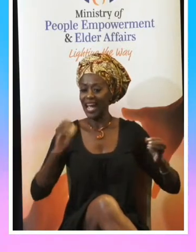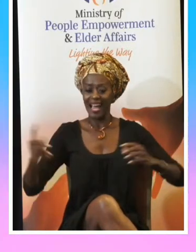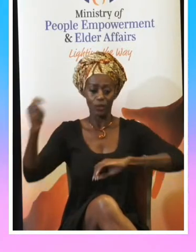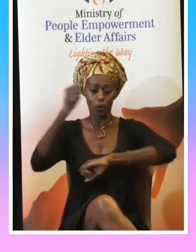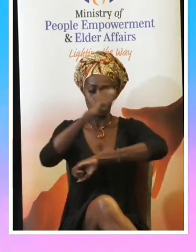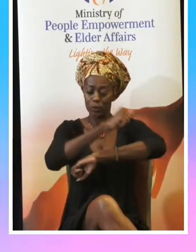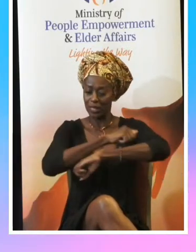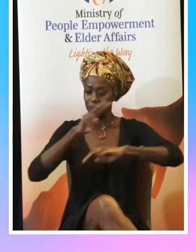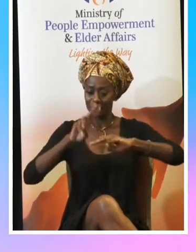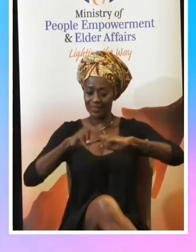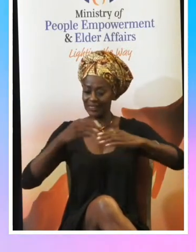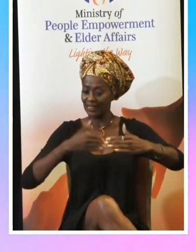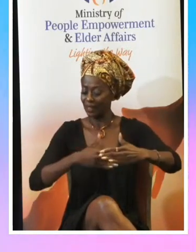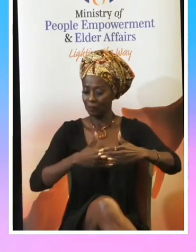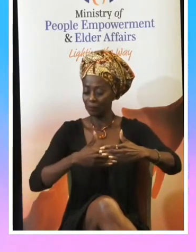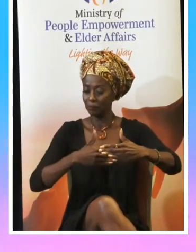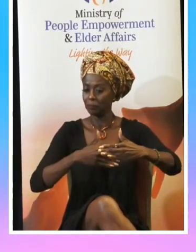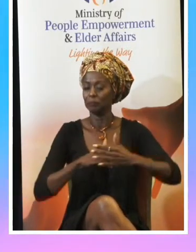And